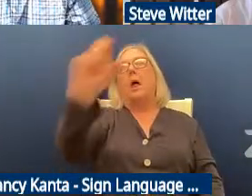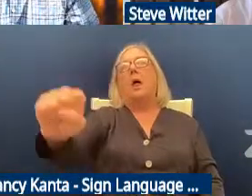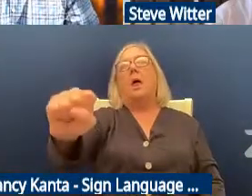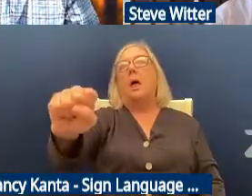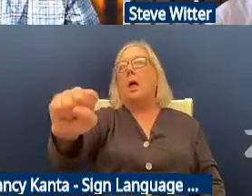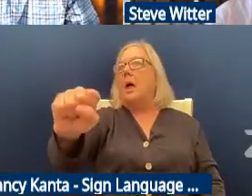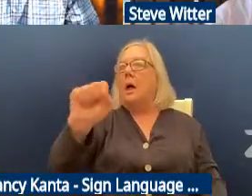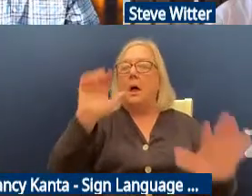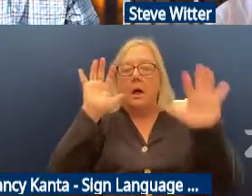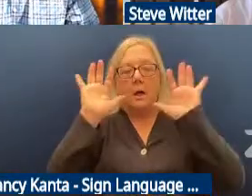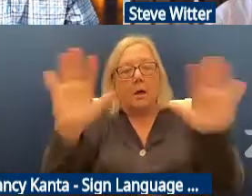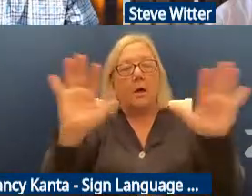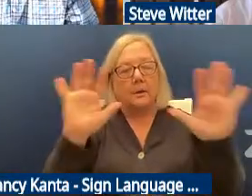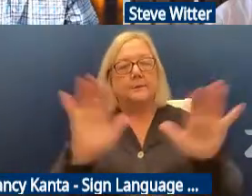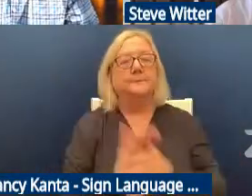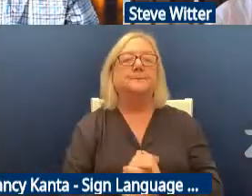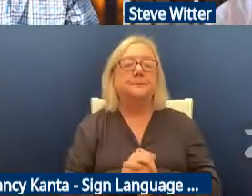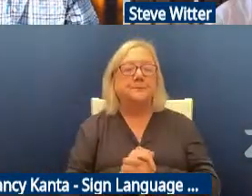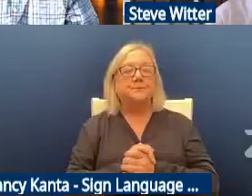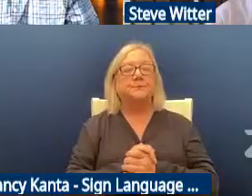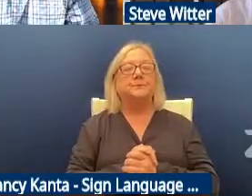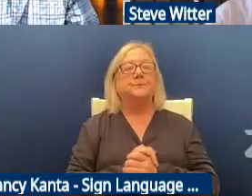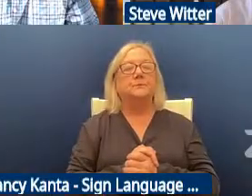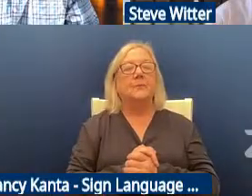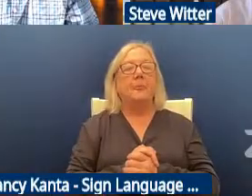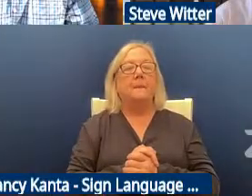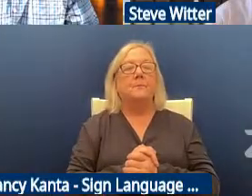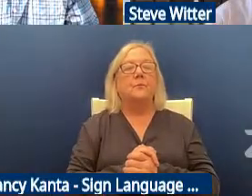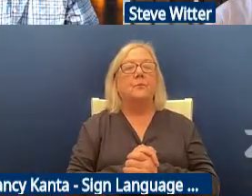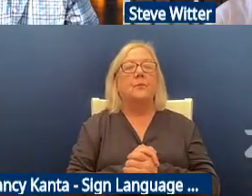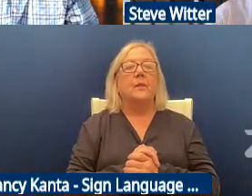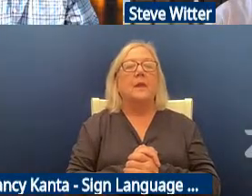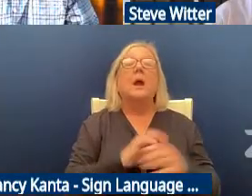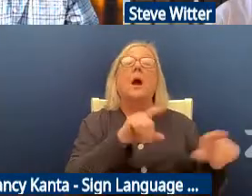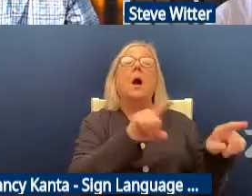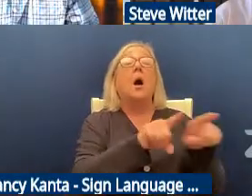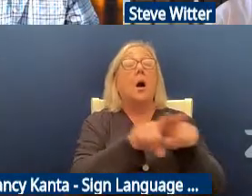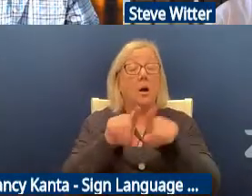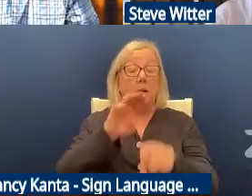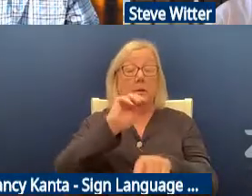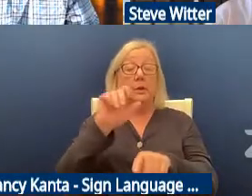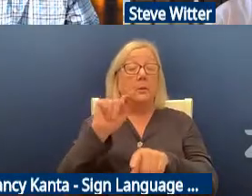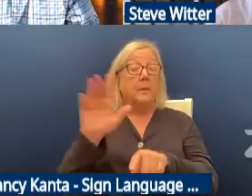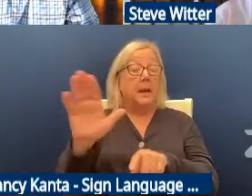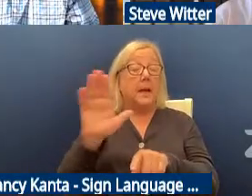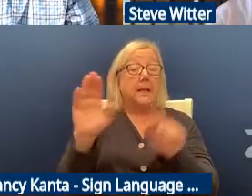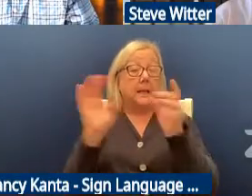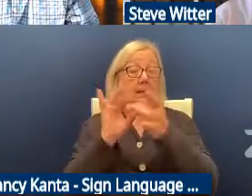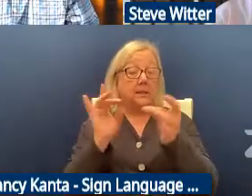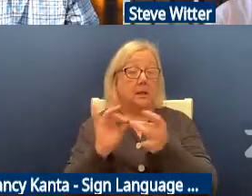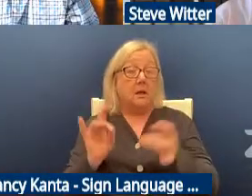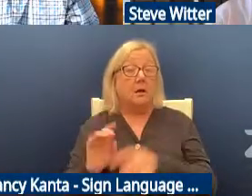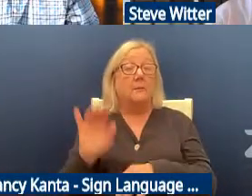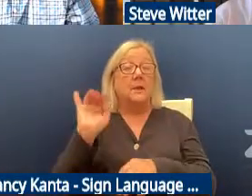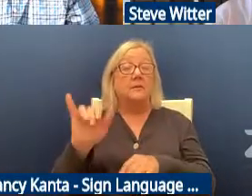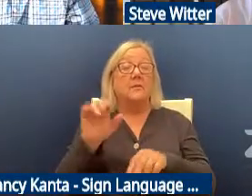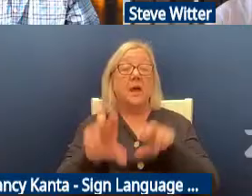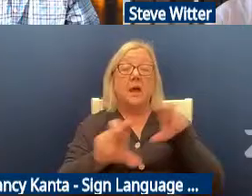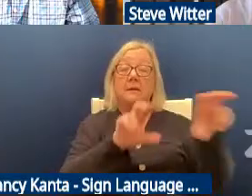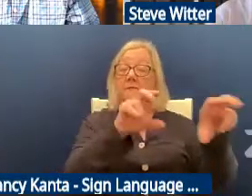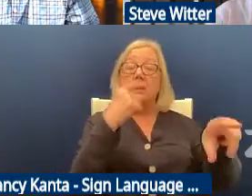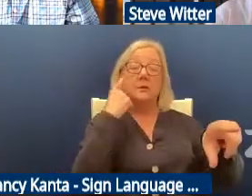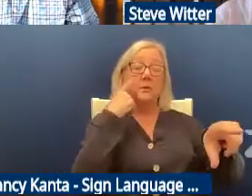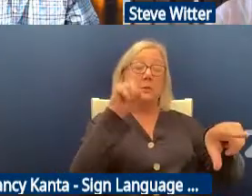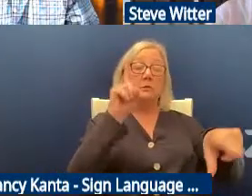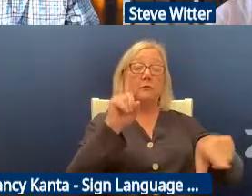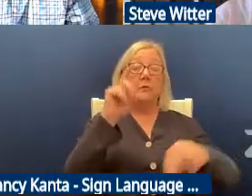So anyway, I just want to echo, I guess, Matt's comments also, that the investment in having the architects present